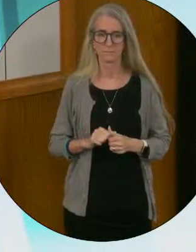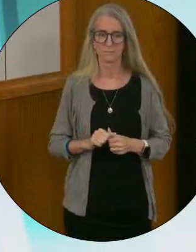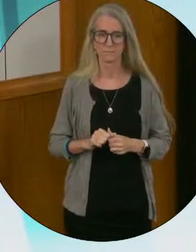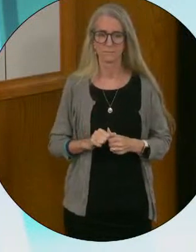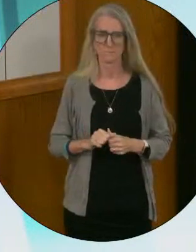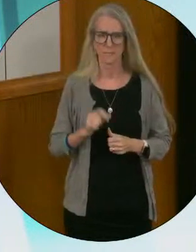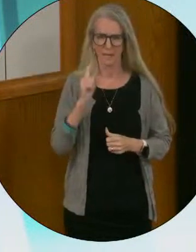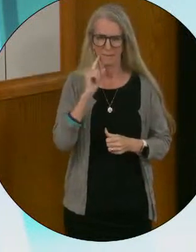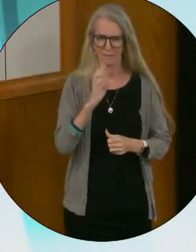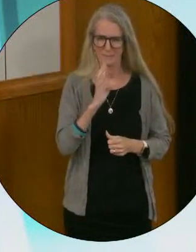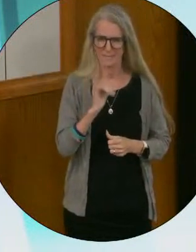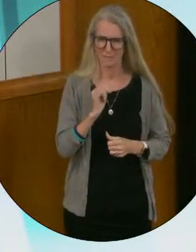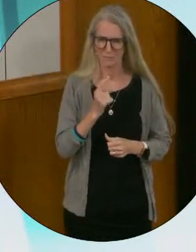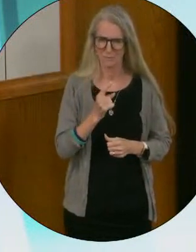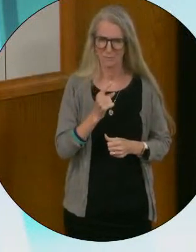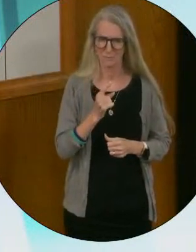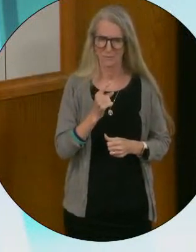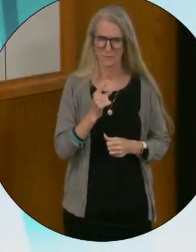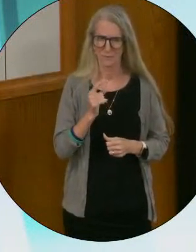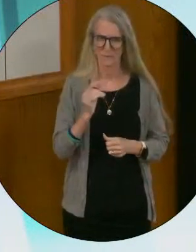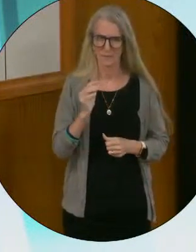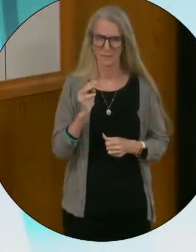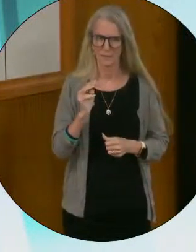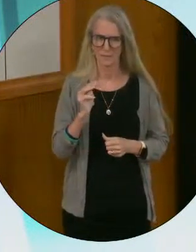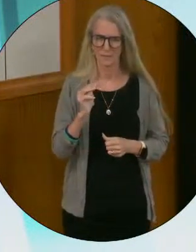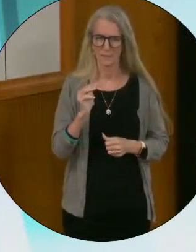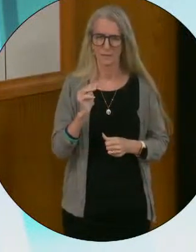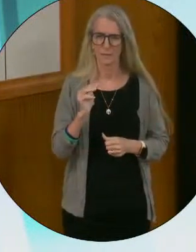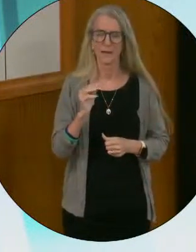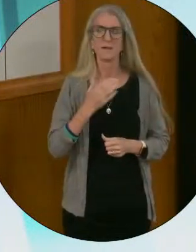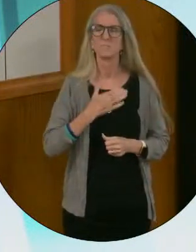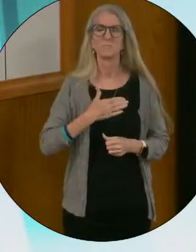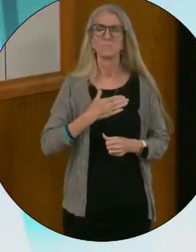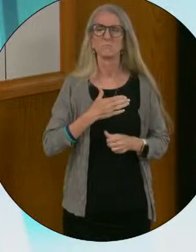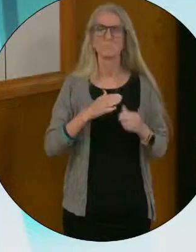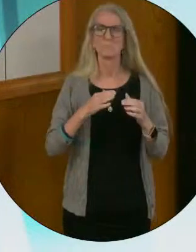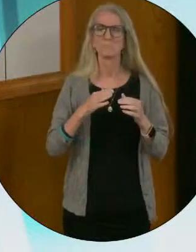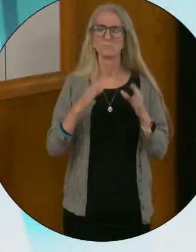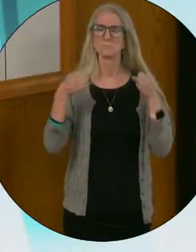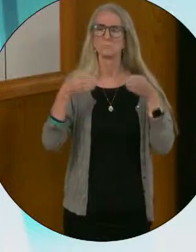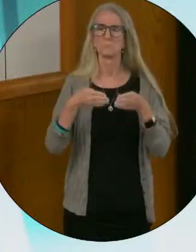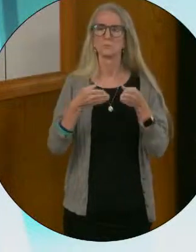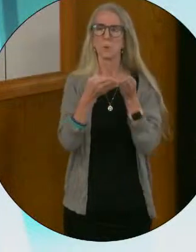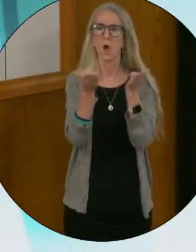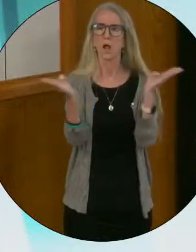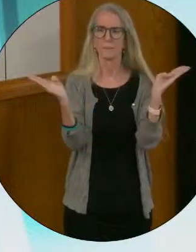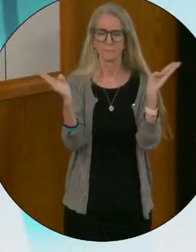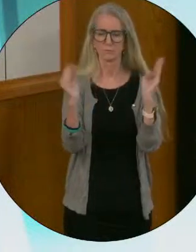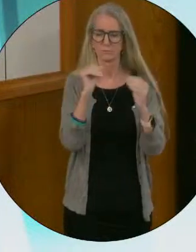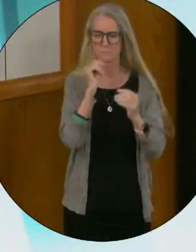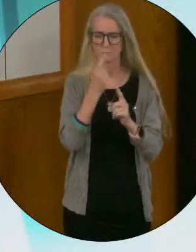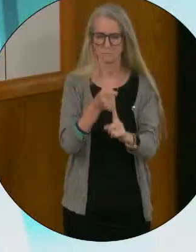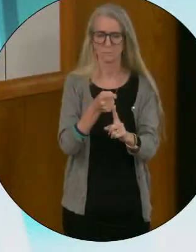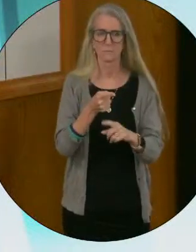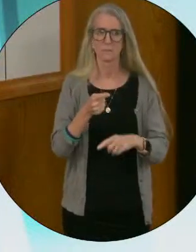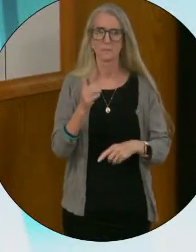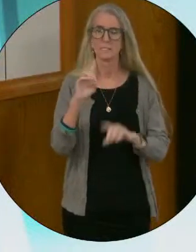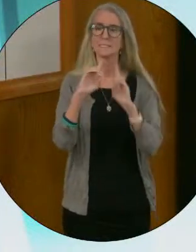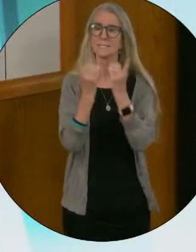think I'm saying that right. Can't see Mr. that. Mackey, please refer to your comments But to all members of the Shell's board. in District